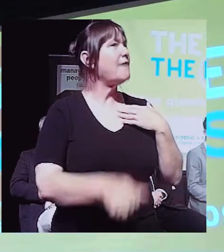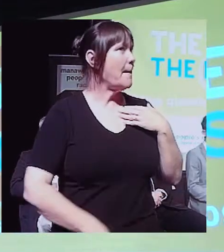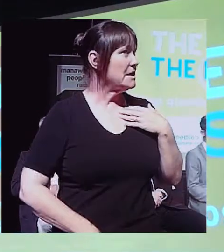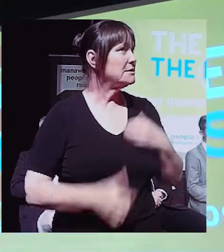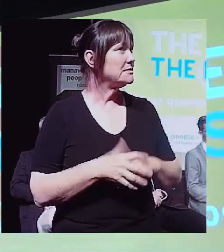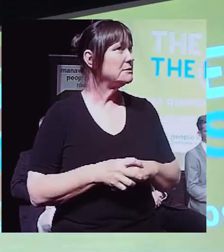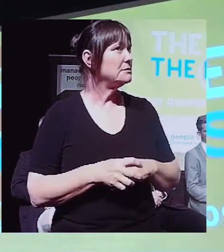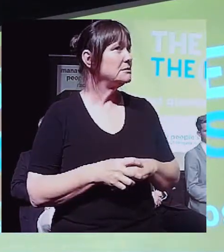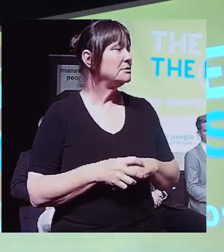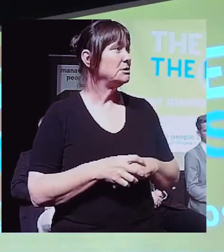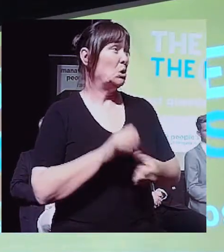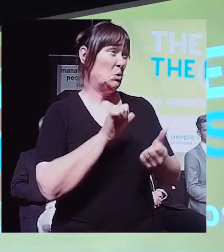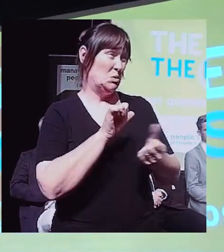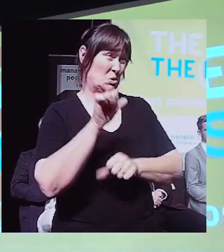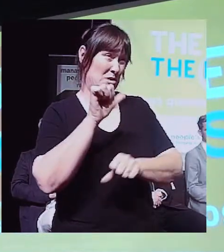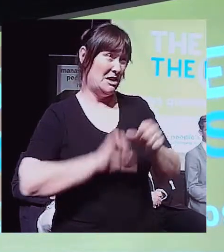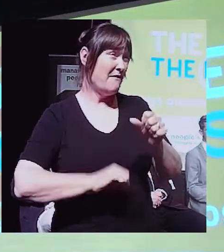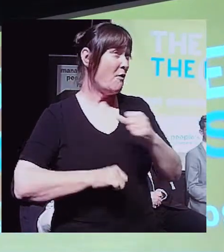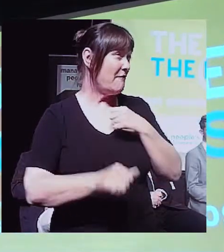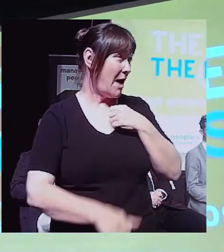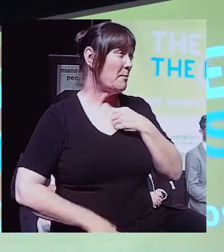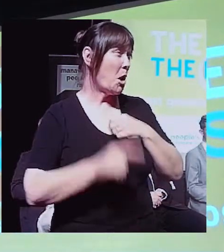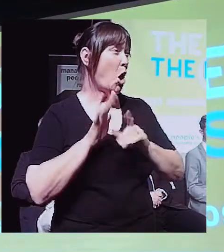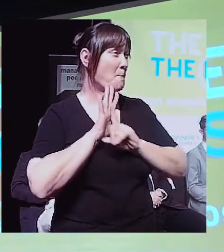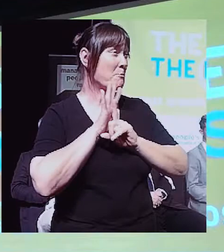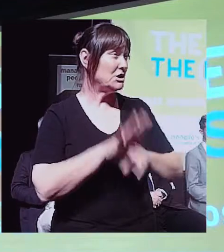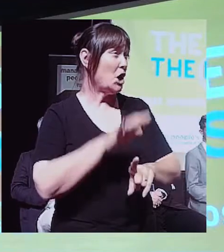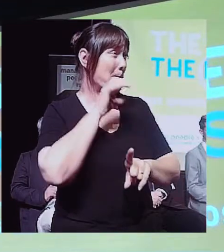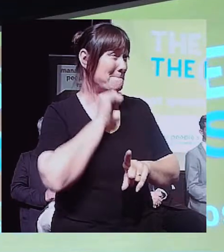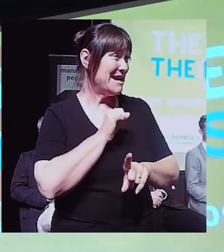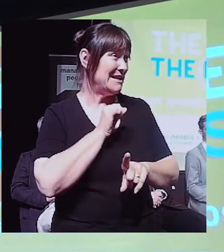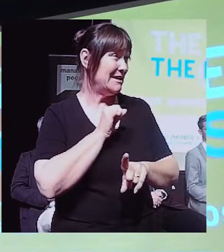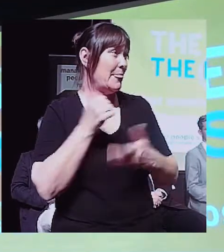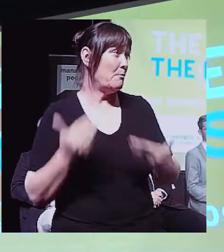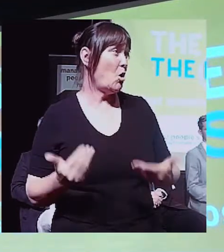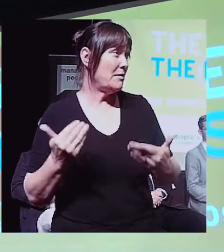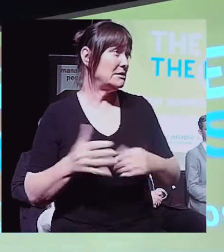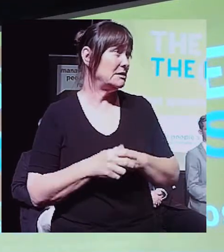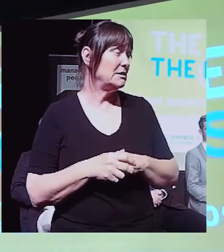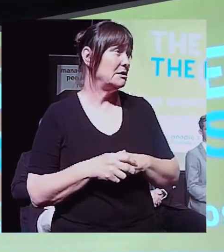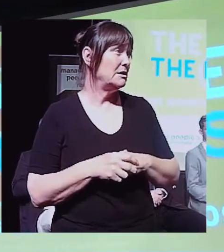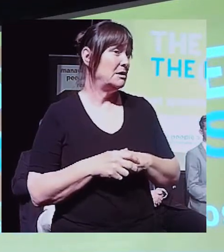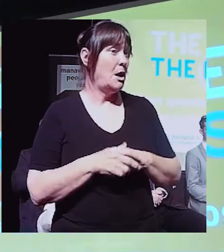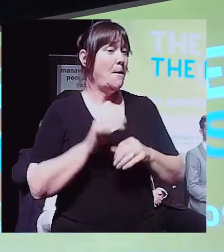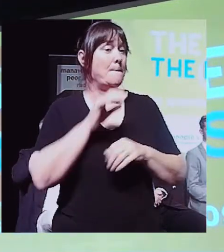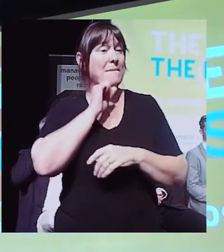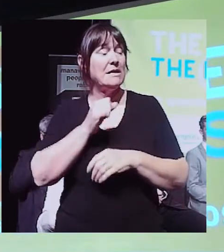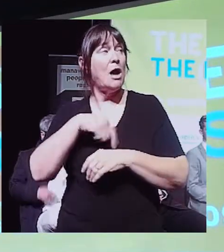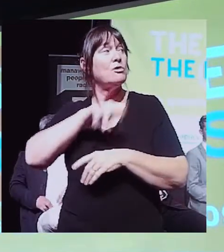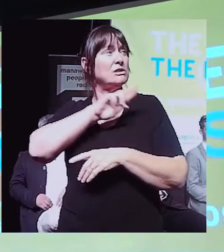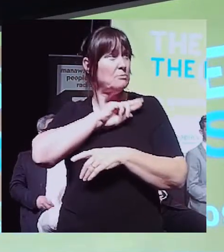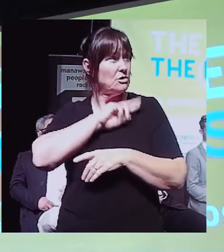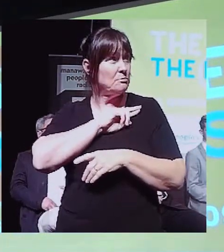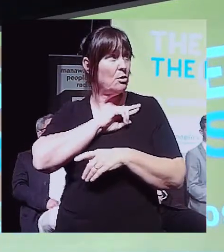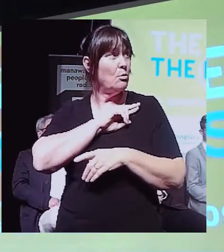are, the suicide rate is high, that there's a lot of pressure on men at this time who are responsible for bringing in,